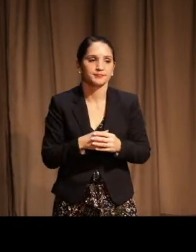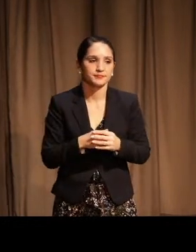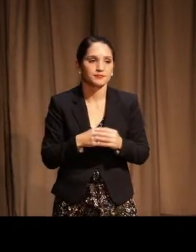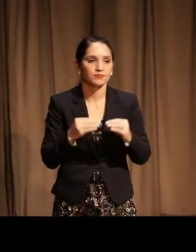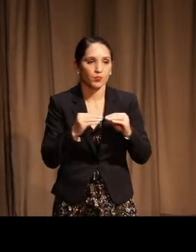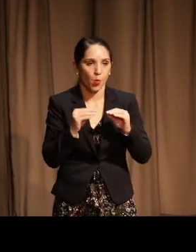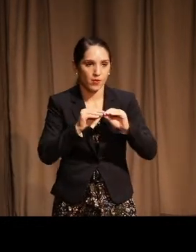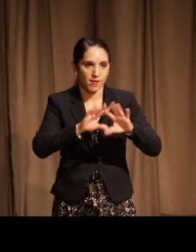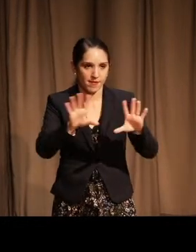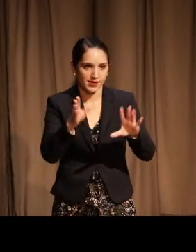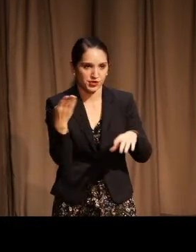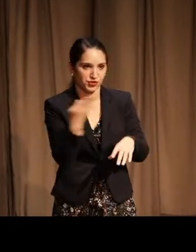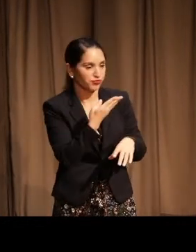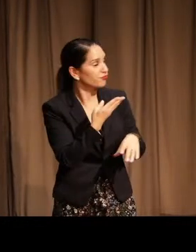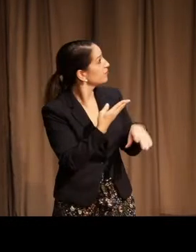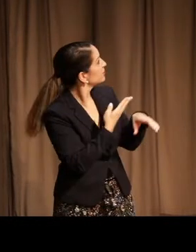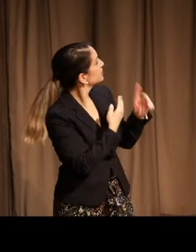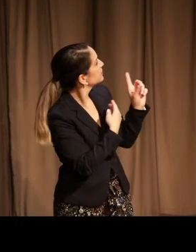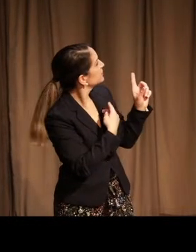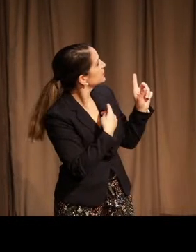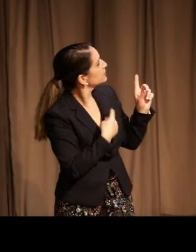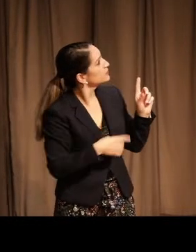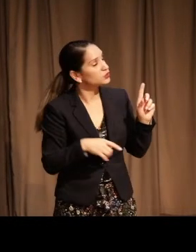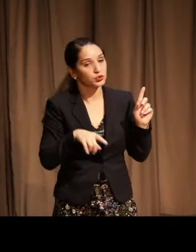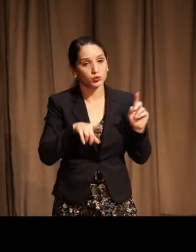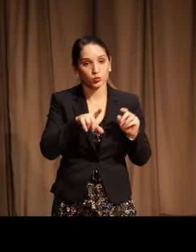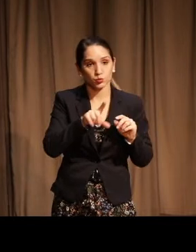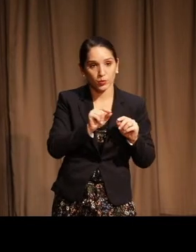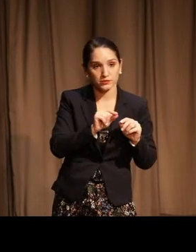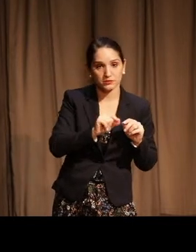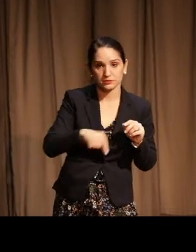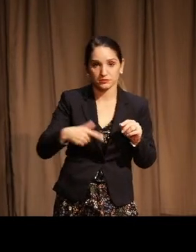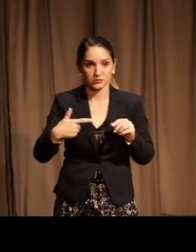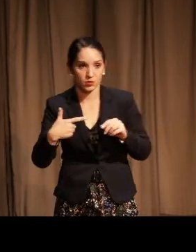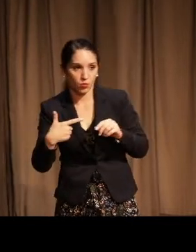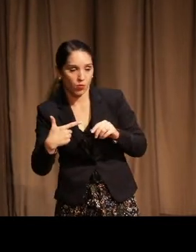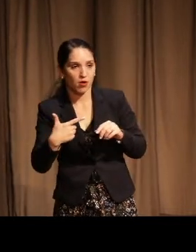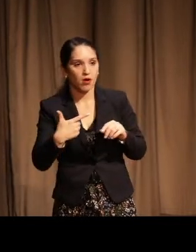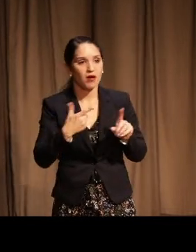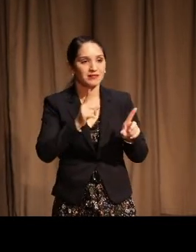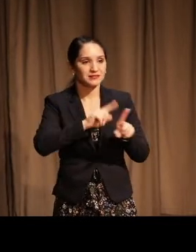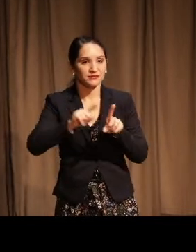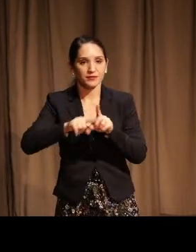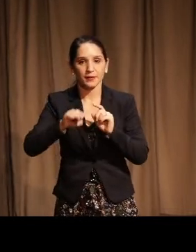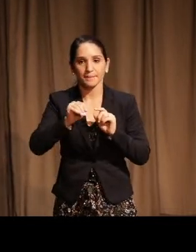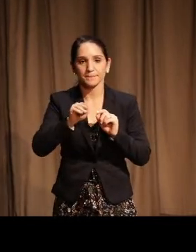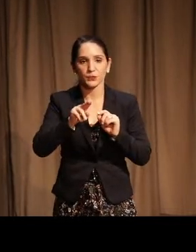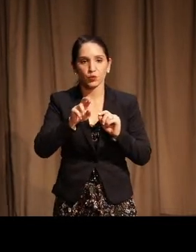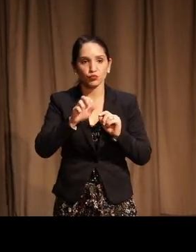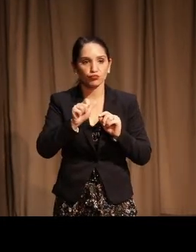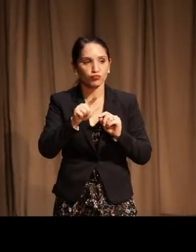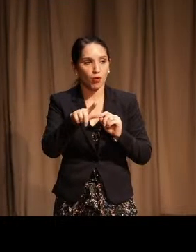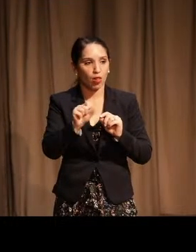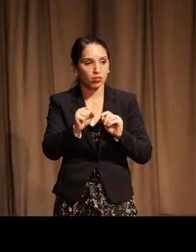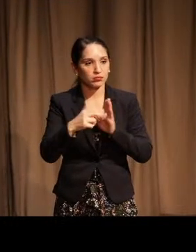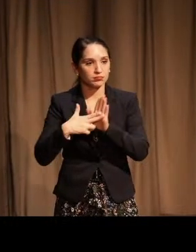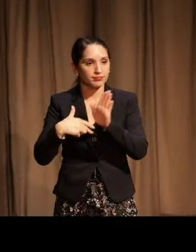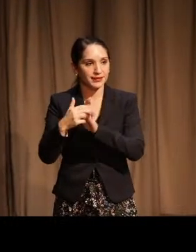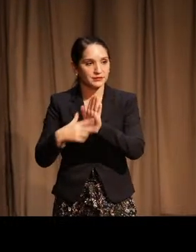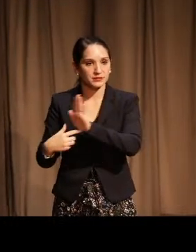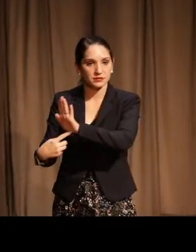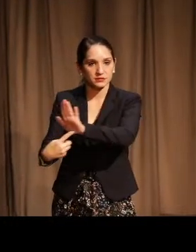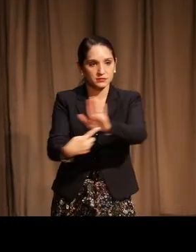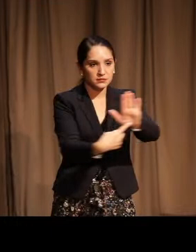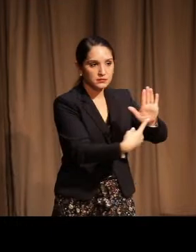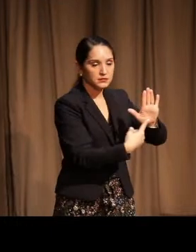here. And in 2021, I made a series of murals paintings with local